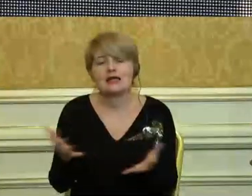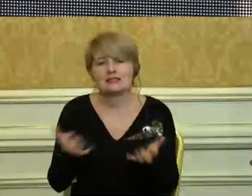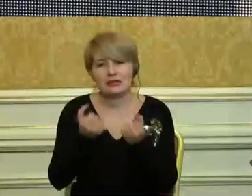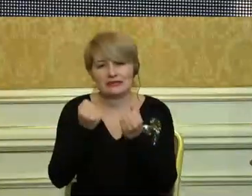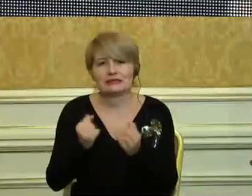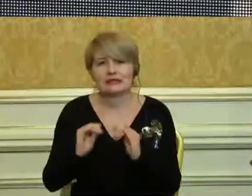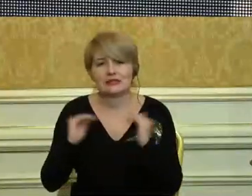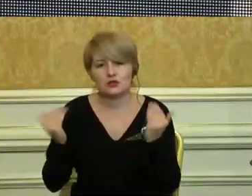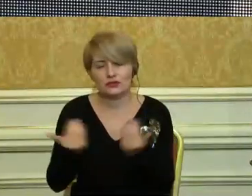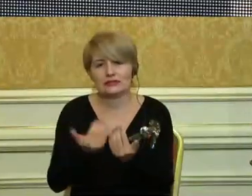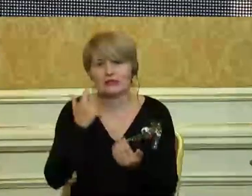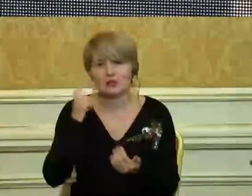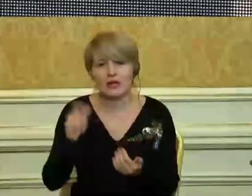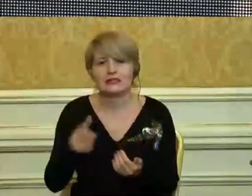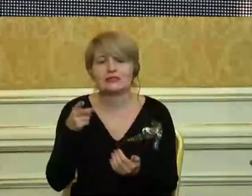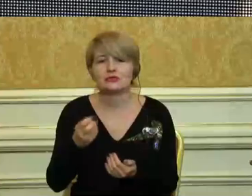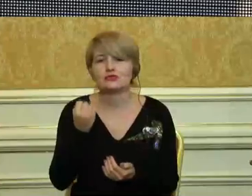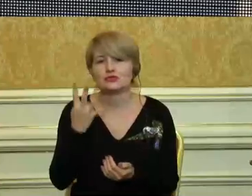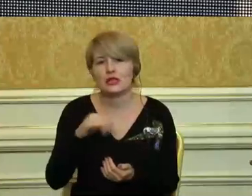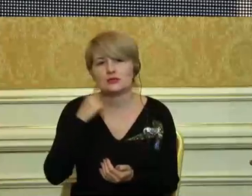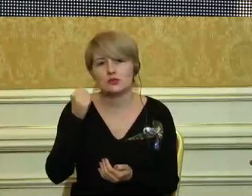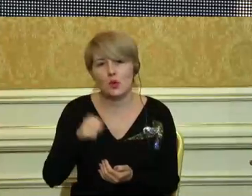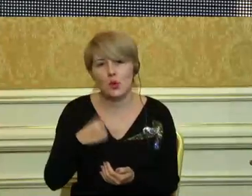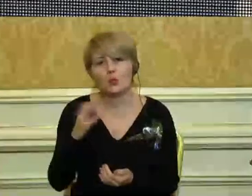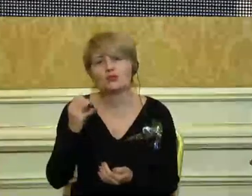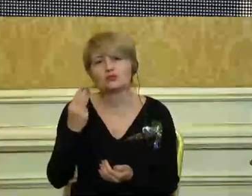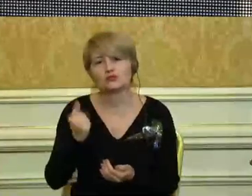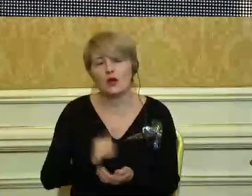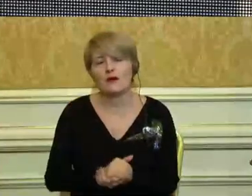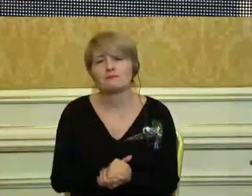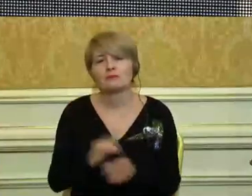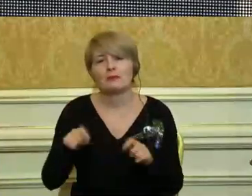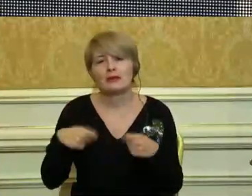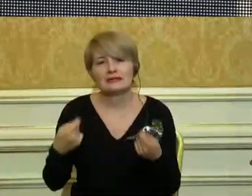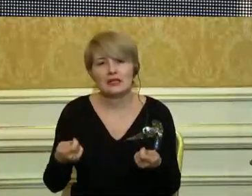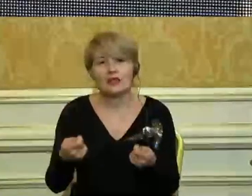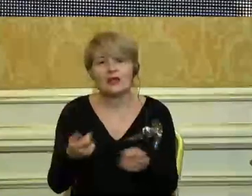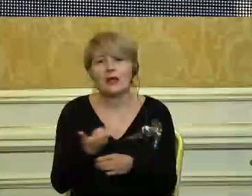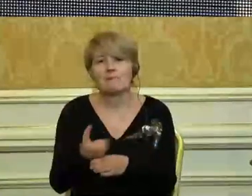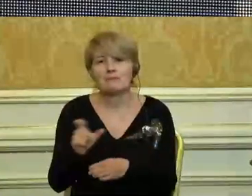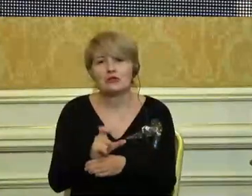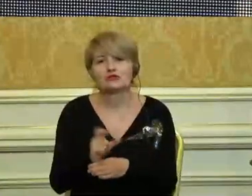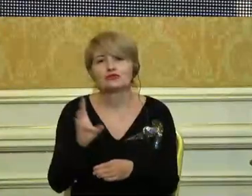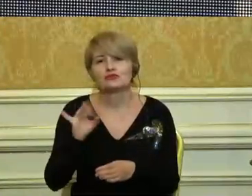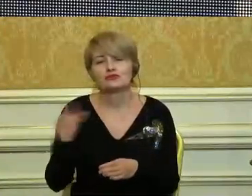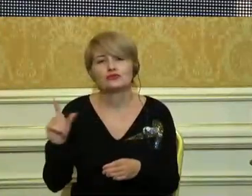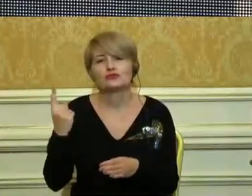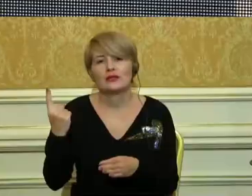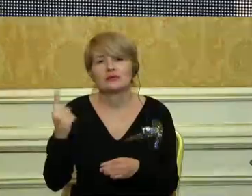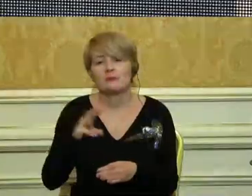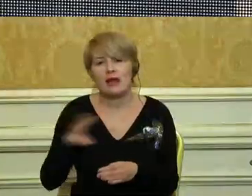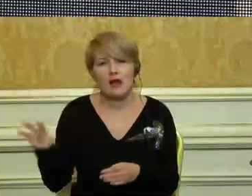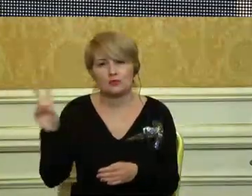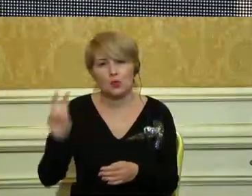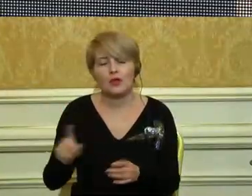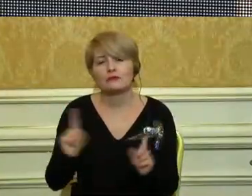States has committed more than $1.1 billion in security assistance to build the defensive capabilities of